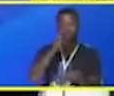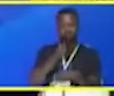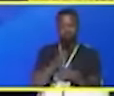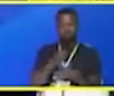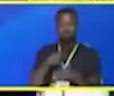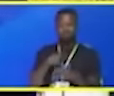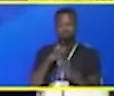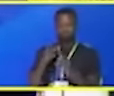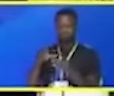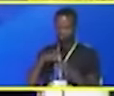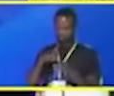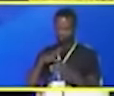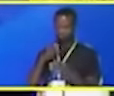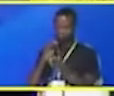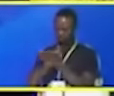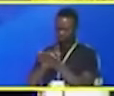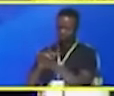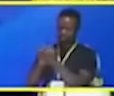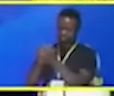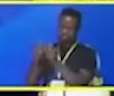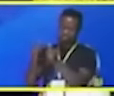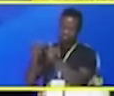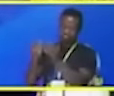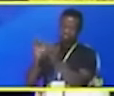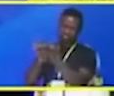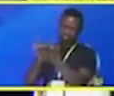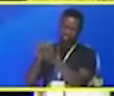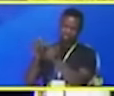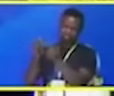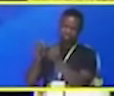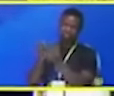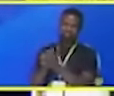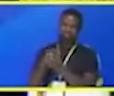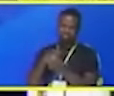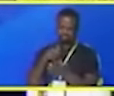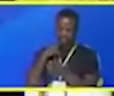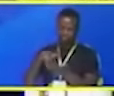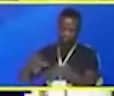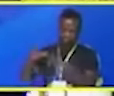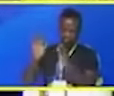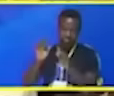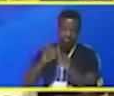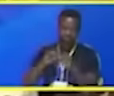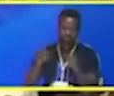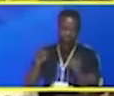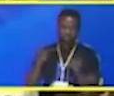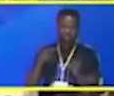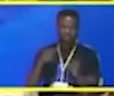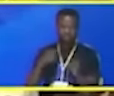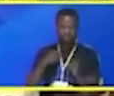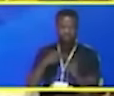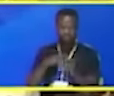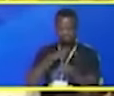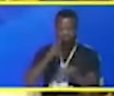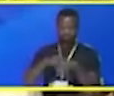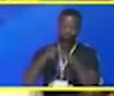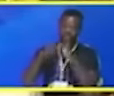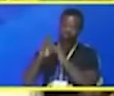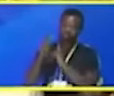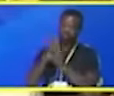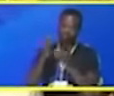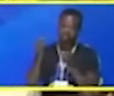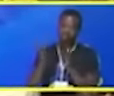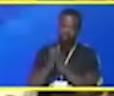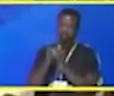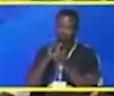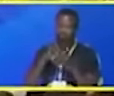I will appreciate you no matter how great you are. And like Hezekiah, I will allow you to go. But you see, there's something about the nature of God that will